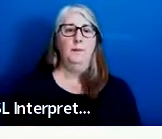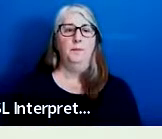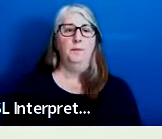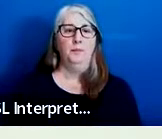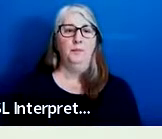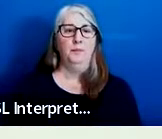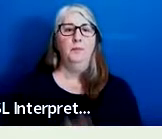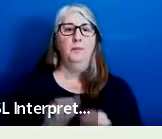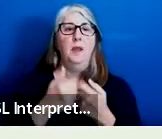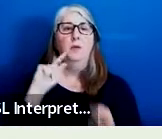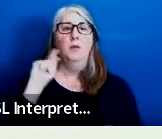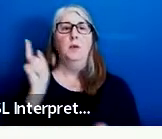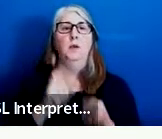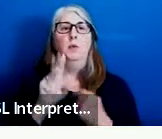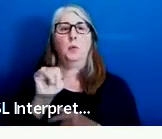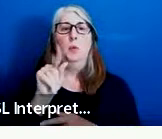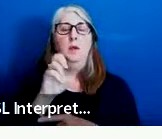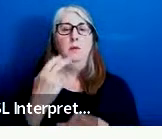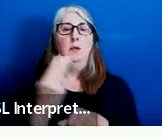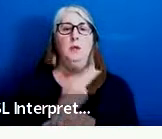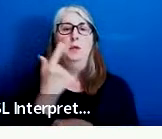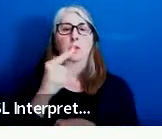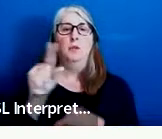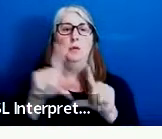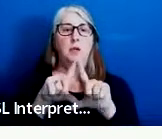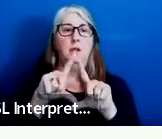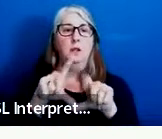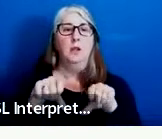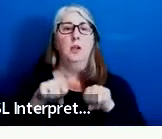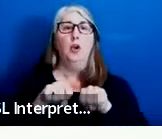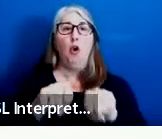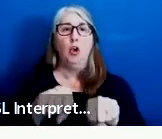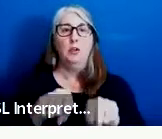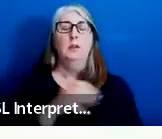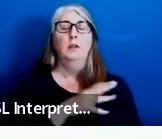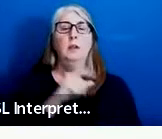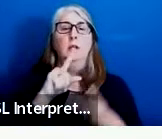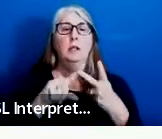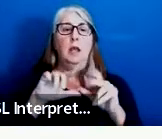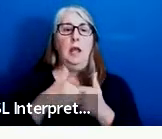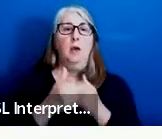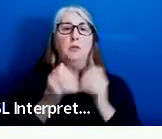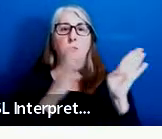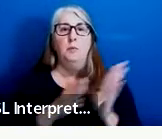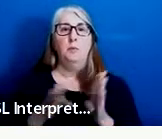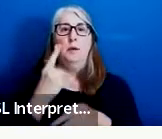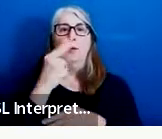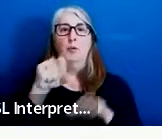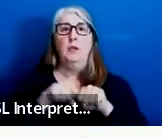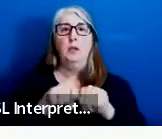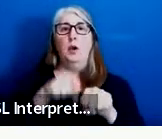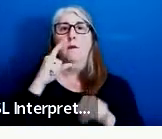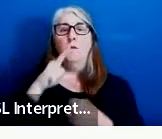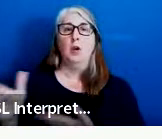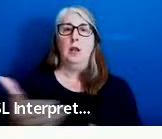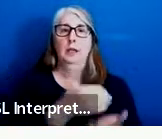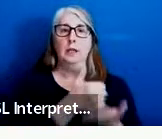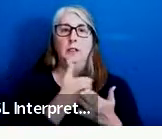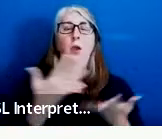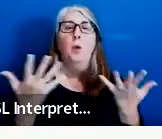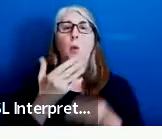How to reduce waste by using the green cart, how to properly prepare your green cart for collection, what food